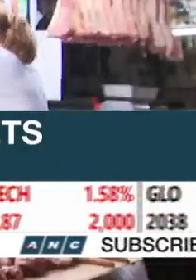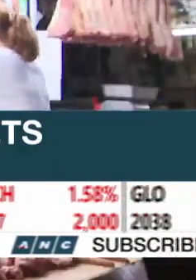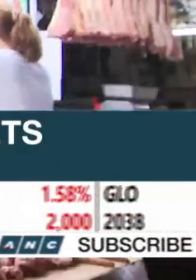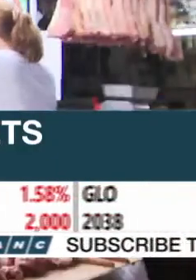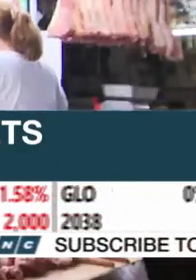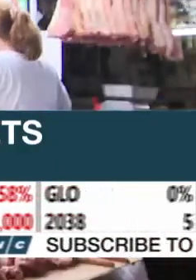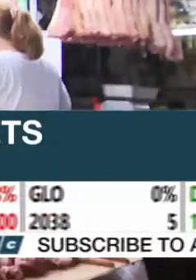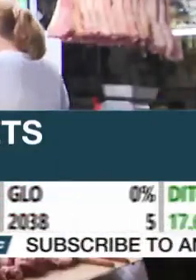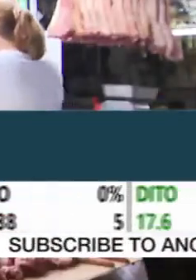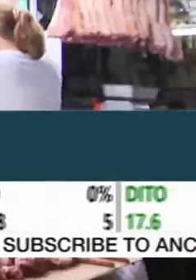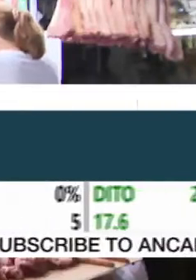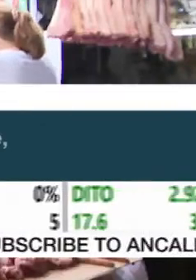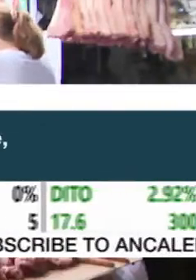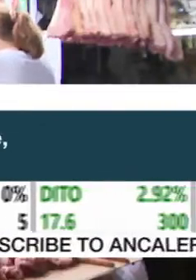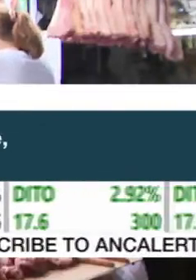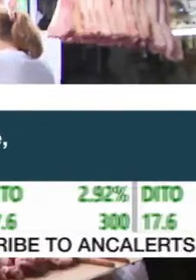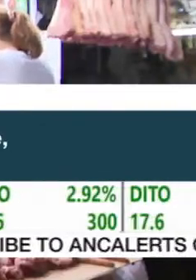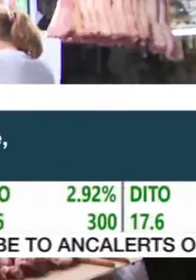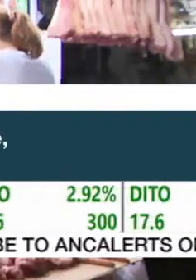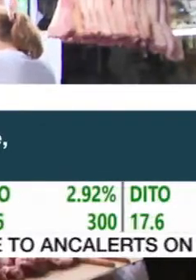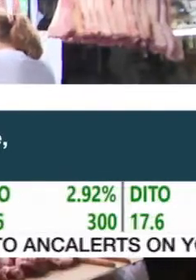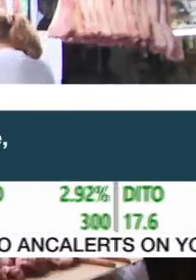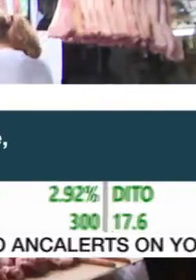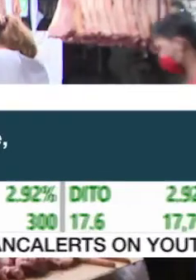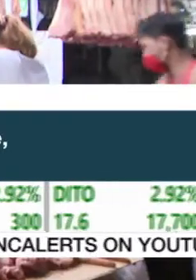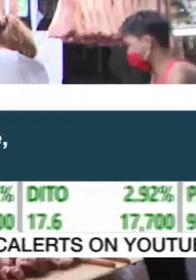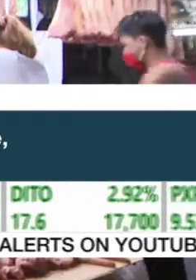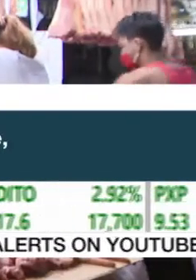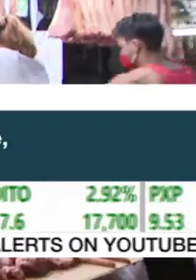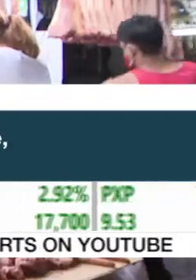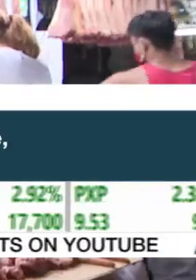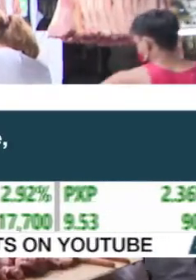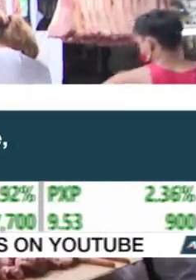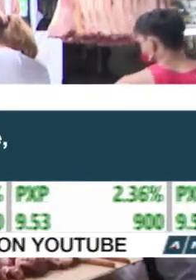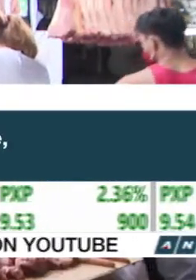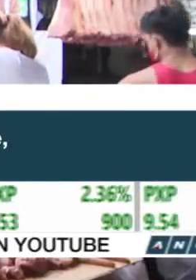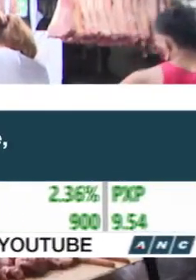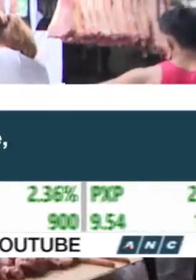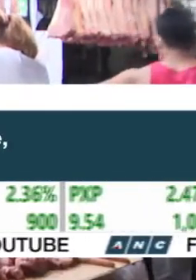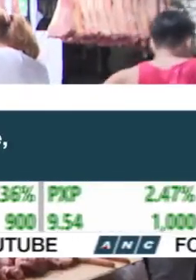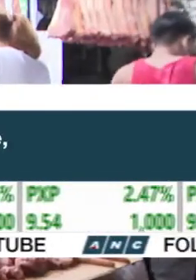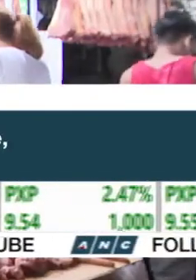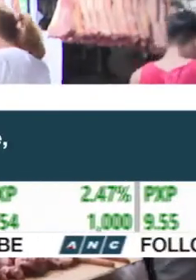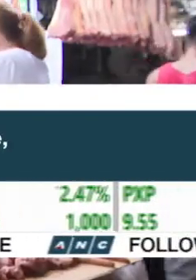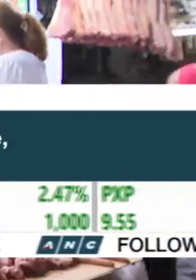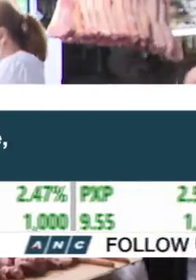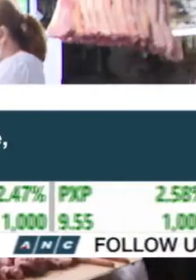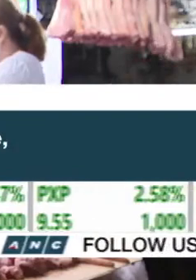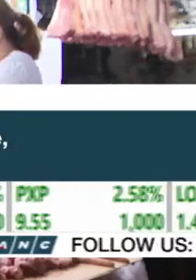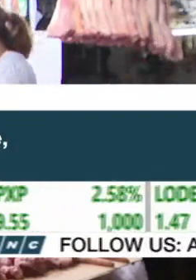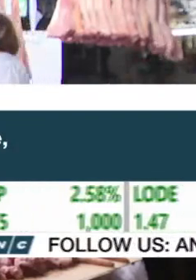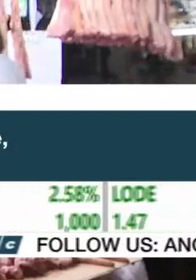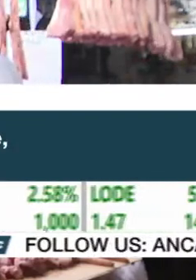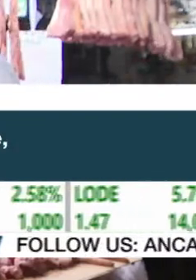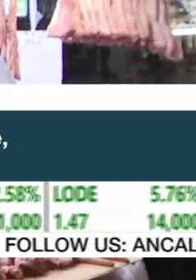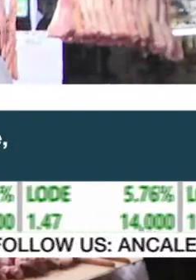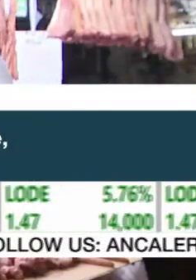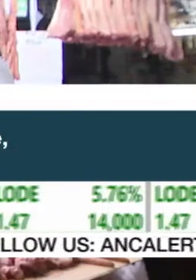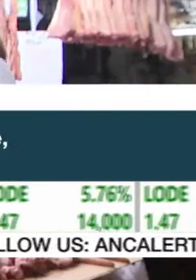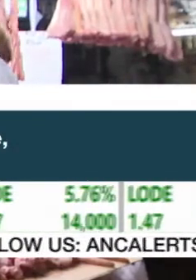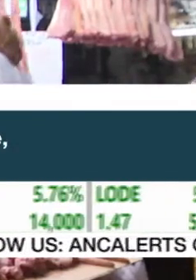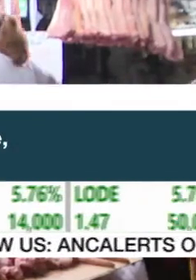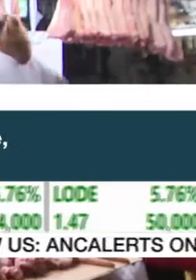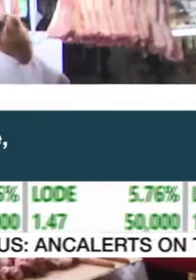Siyempre, kailangan din nilang kumita. Wala naman po silang magagawa kung yun pong mahal ang pagkakakuha